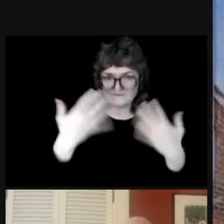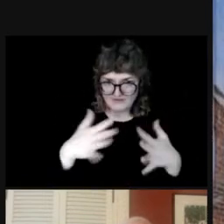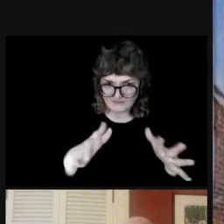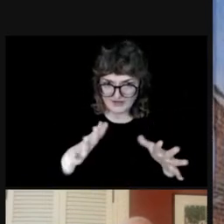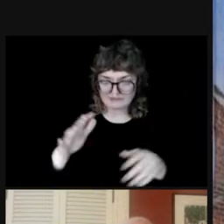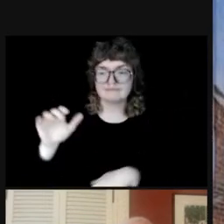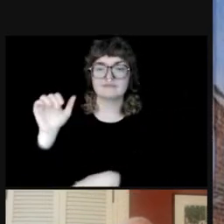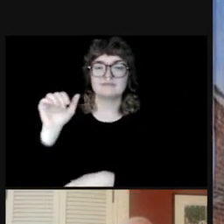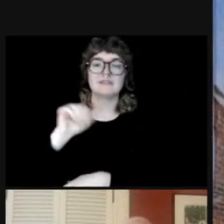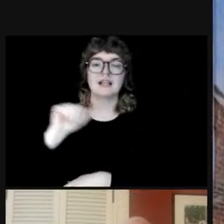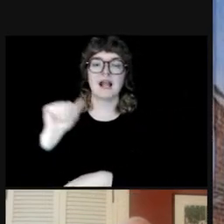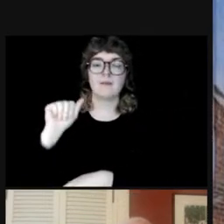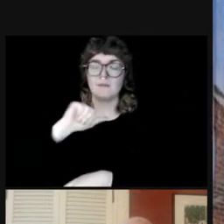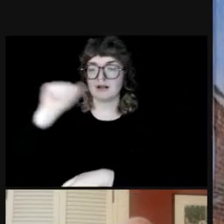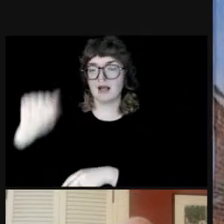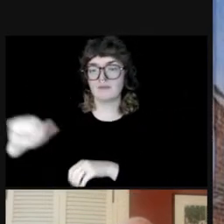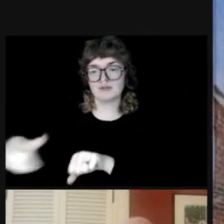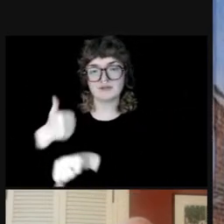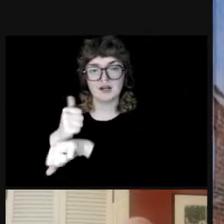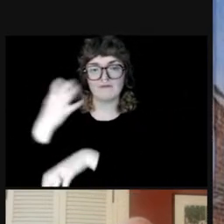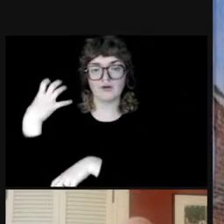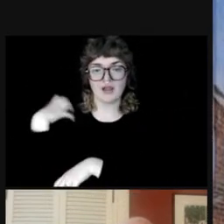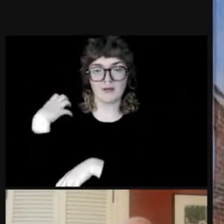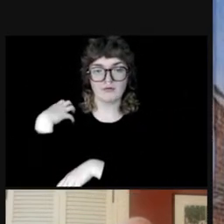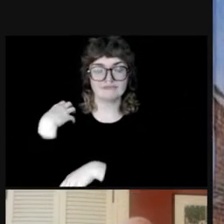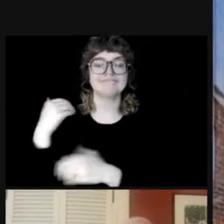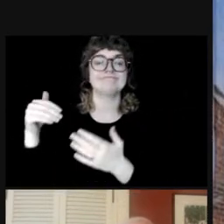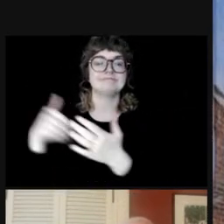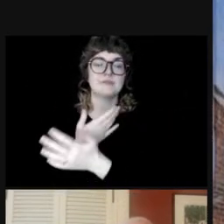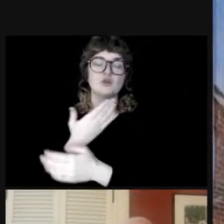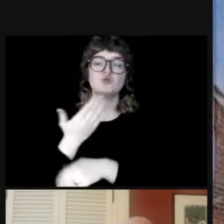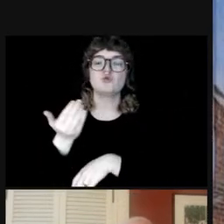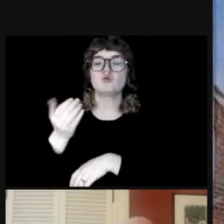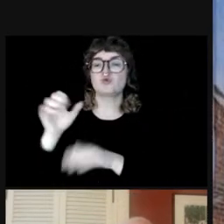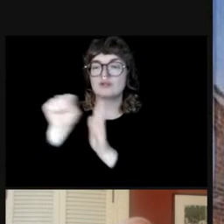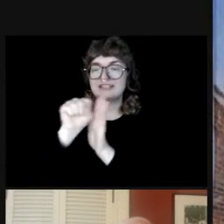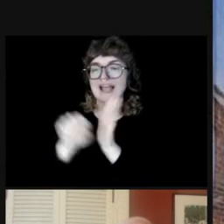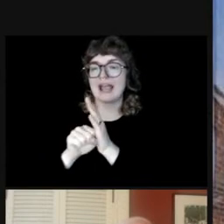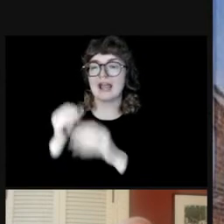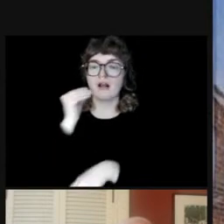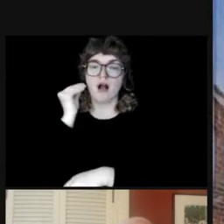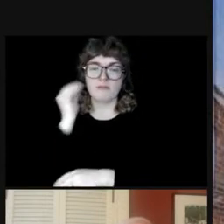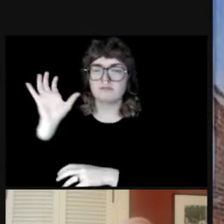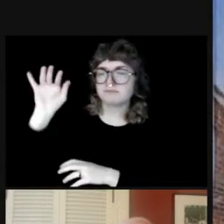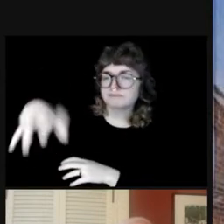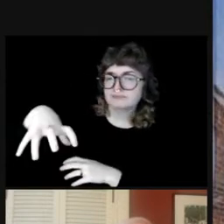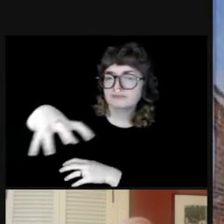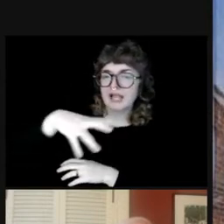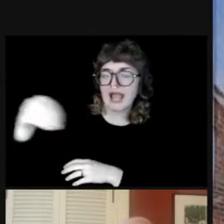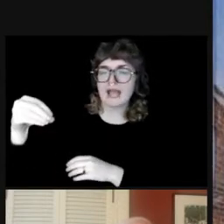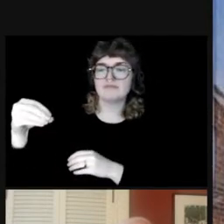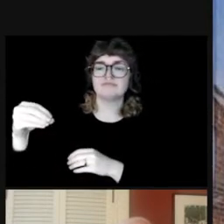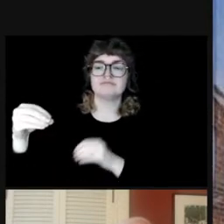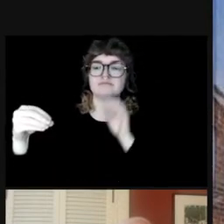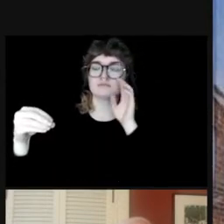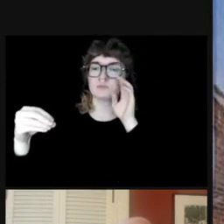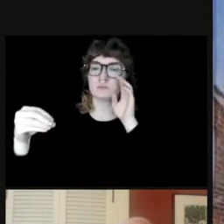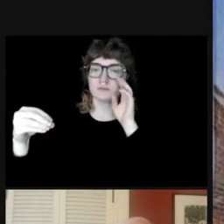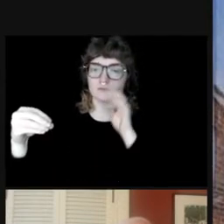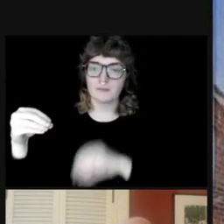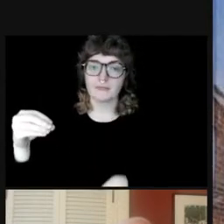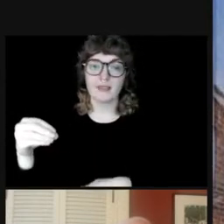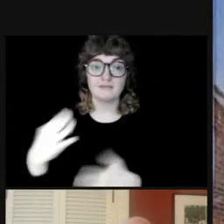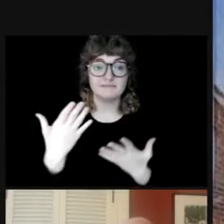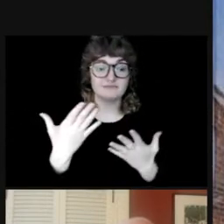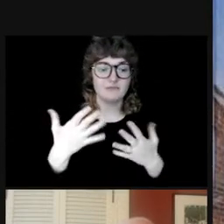between North and South. It had a brand new state house and was largely free from the fighting that vexed much of the rest of the